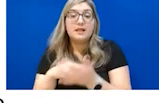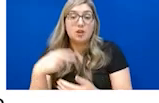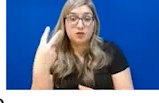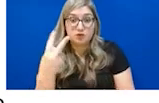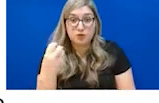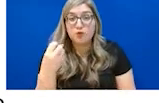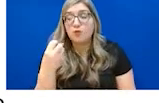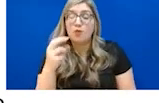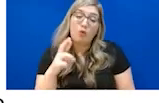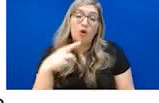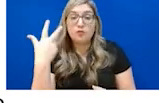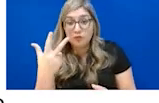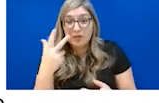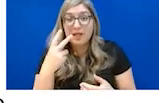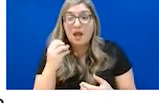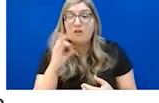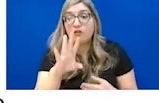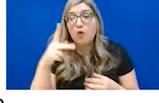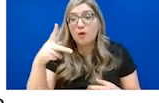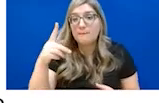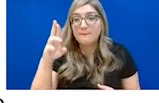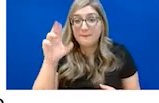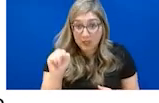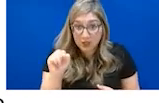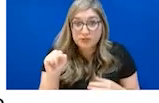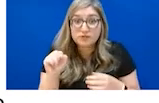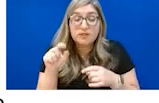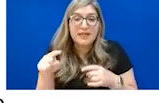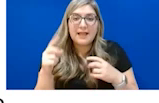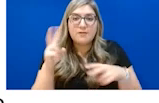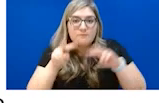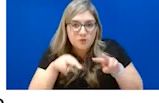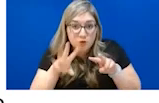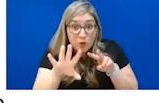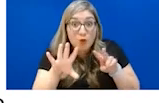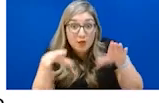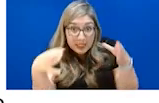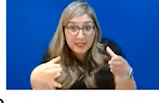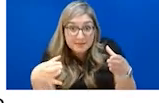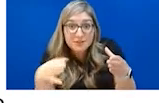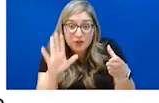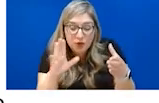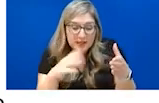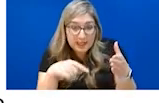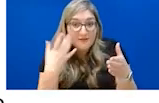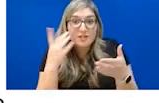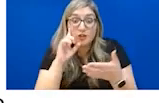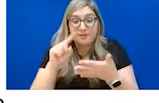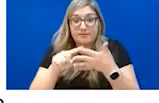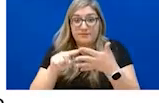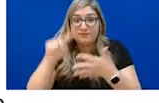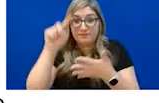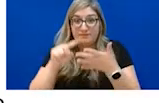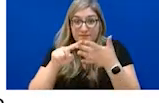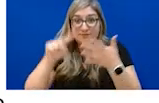So 2 to 3 of your peers, depending on what setup you have looked at the course and have checked off. I think